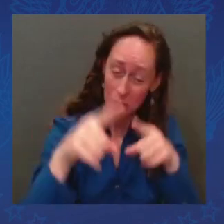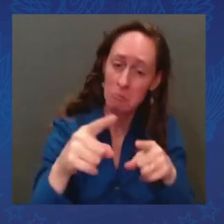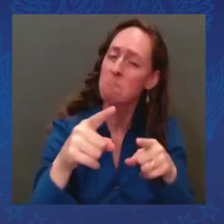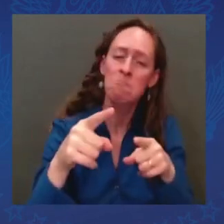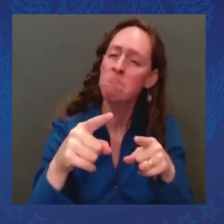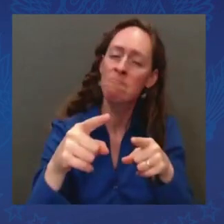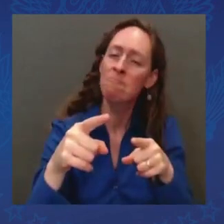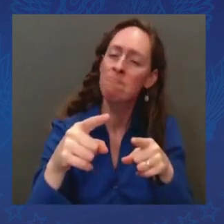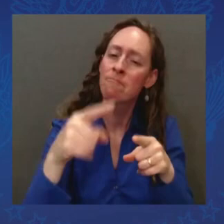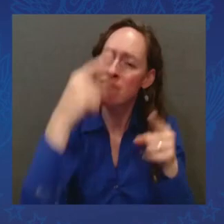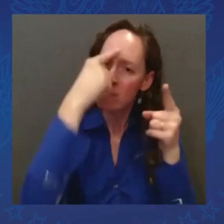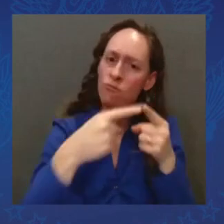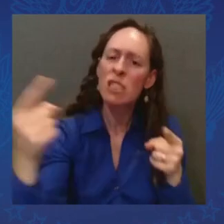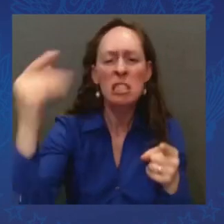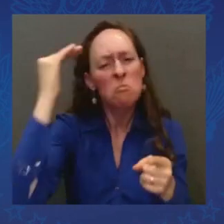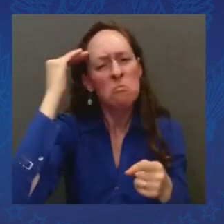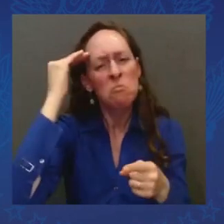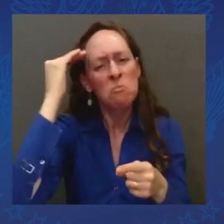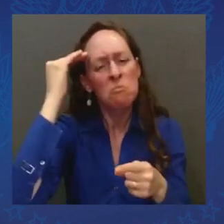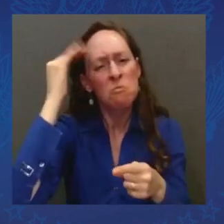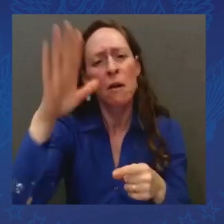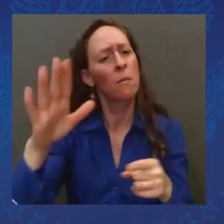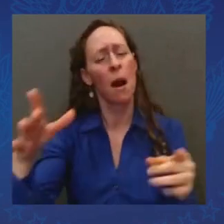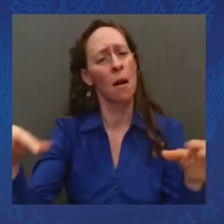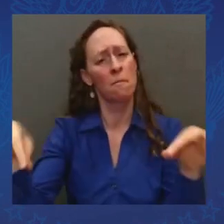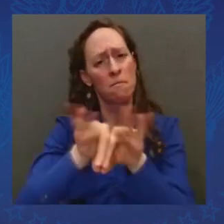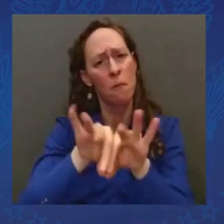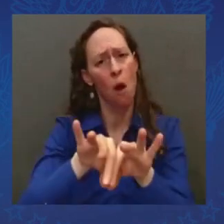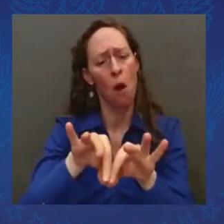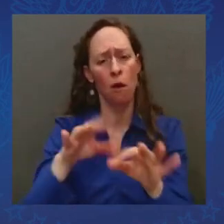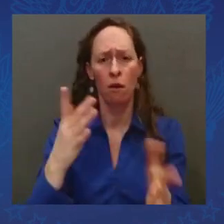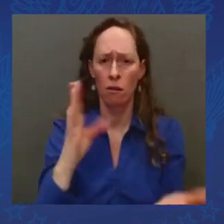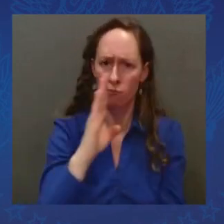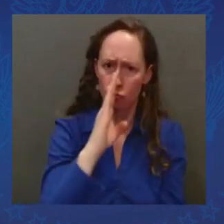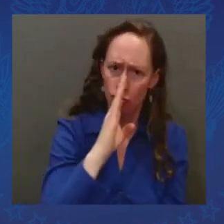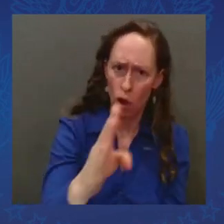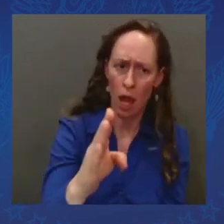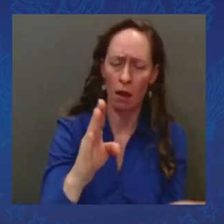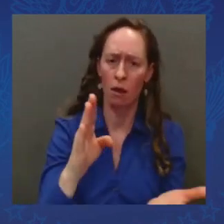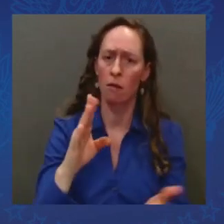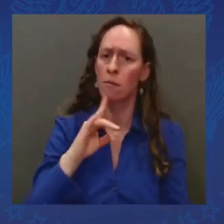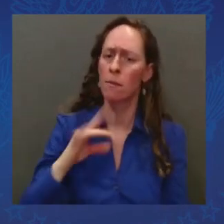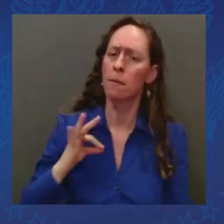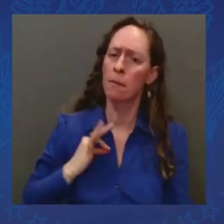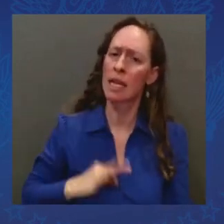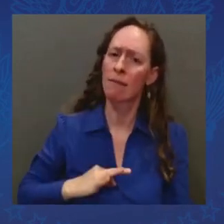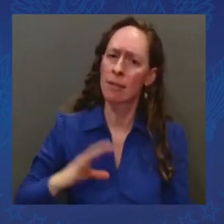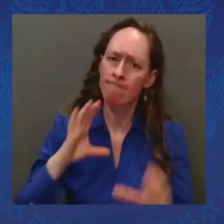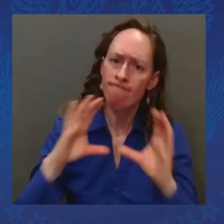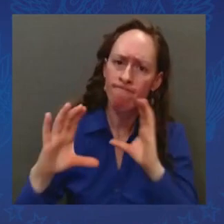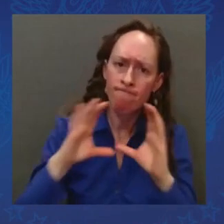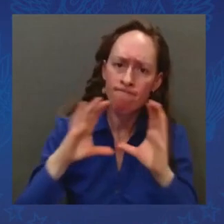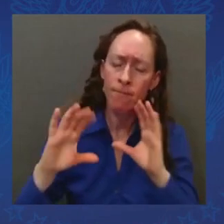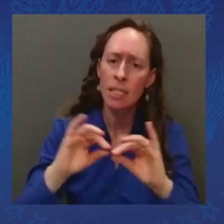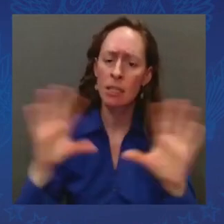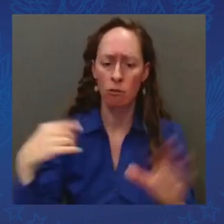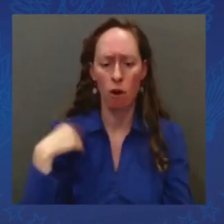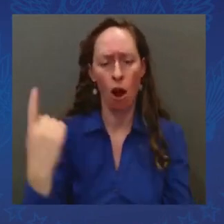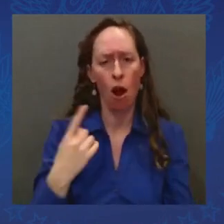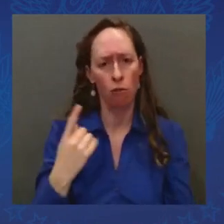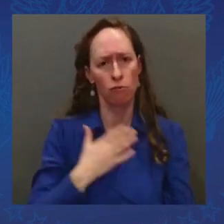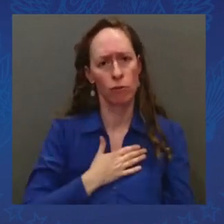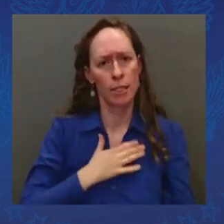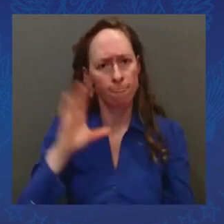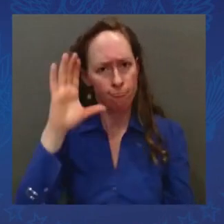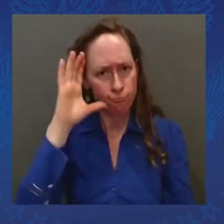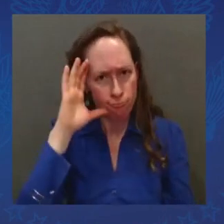doubted what you've told me in terms of your candid nature in which you speak. I value our conversation because I think it's paramount